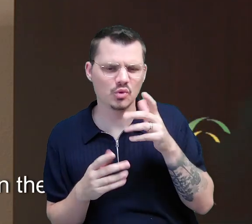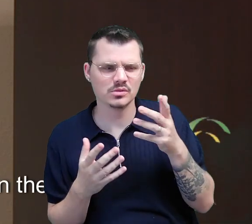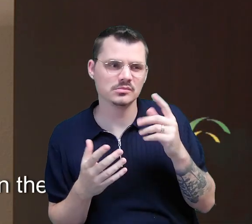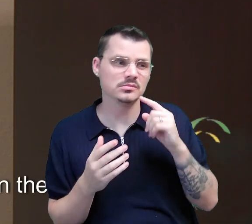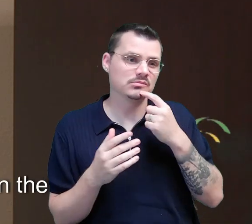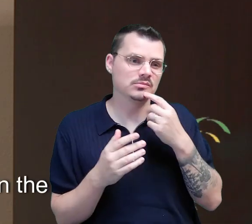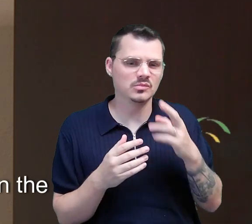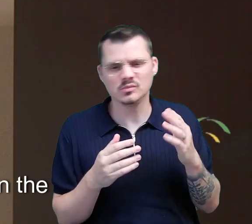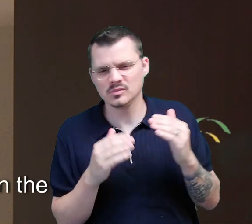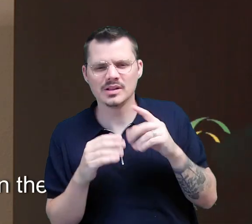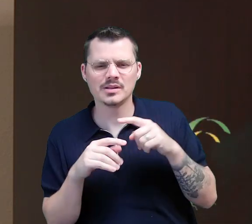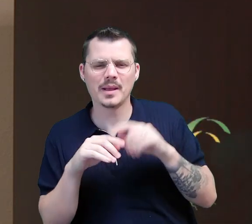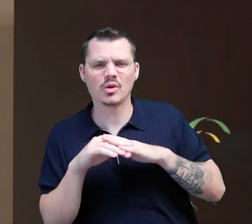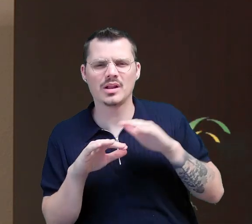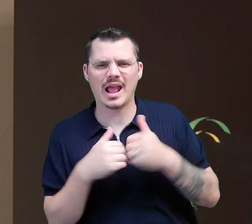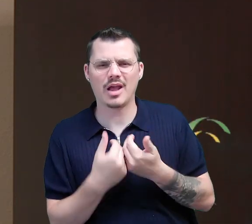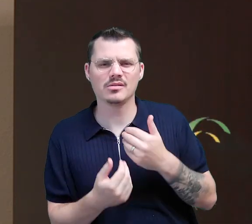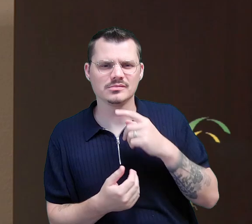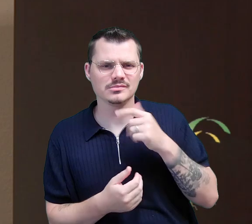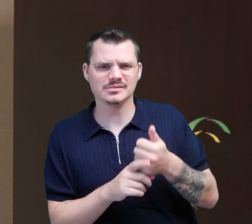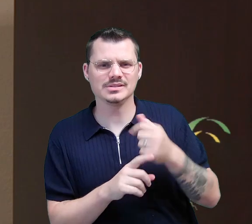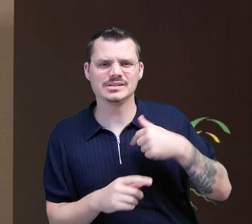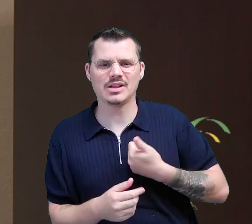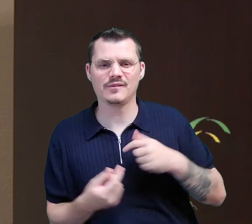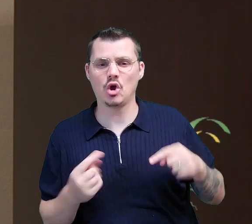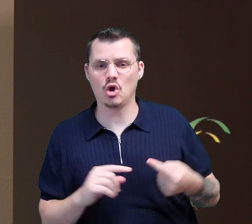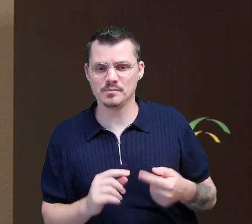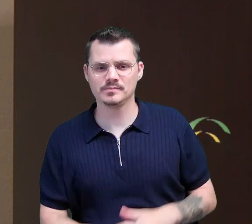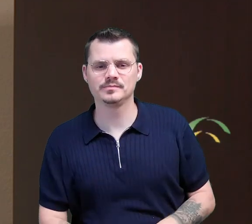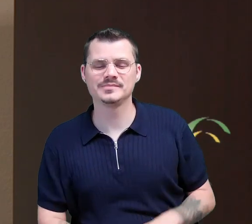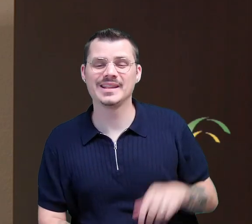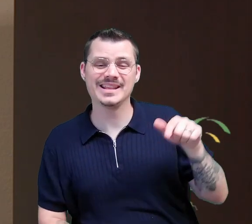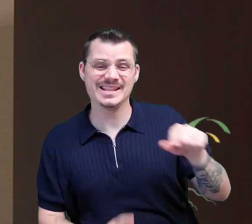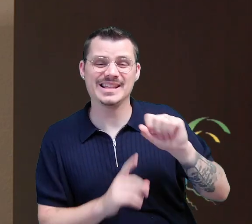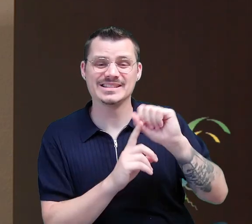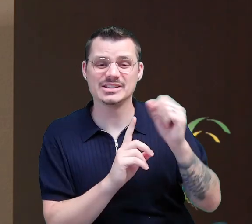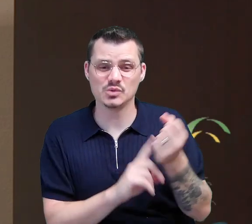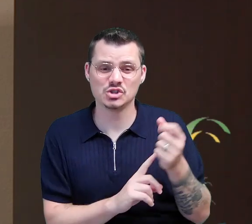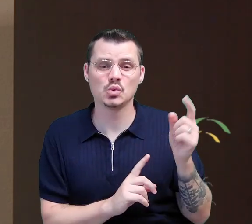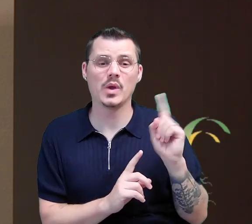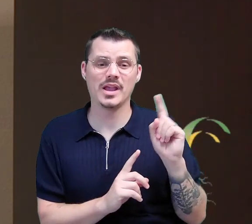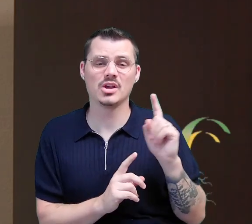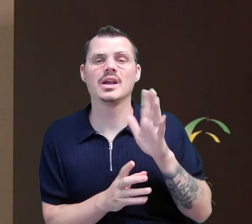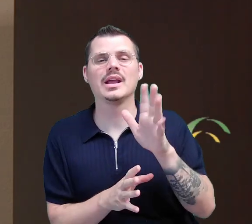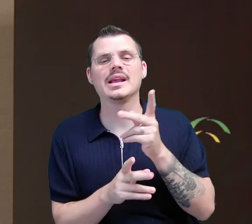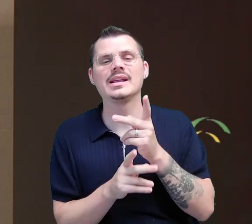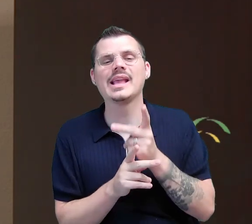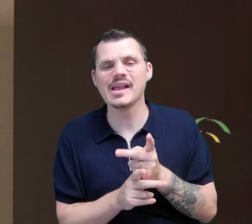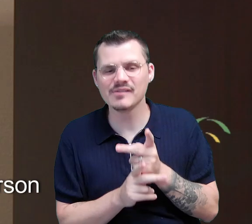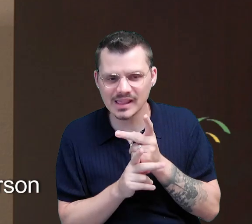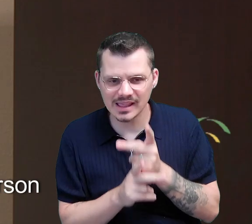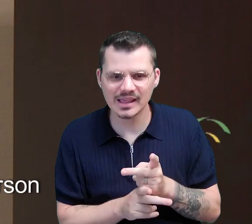lesser extents, depending on the self-harm activity. This is a situation where,